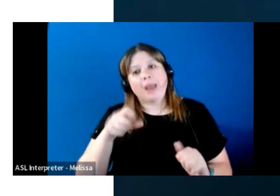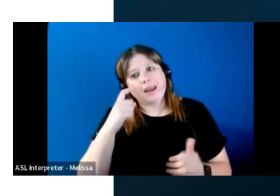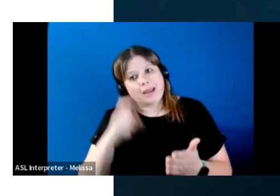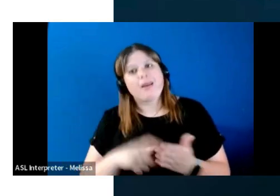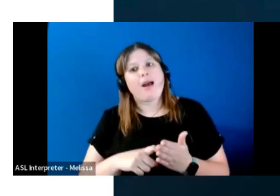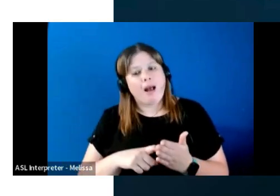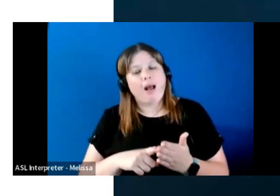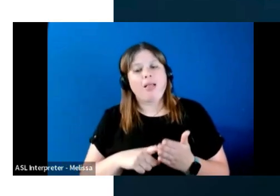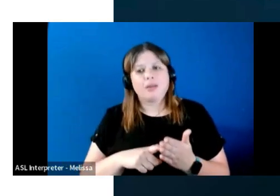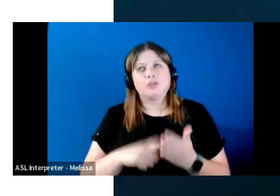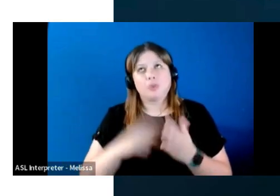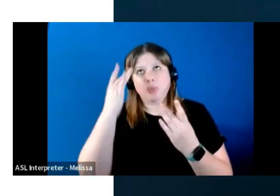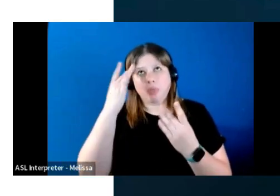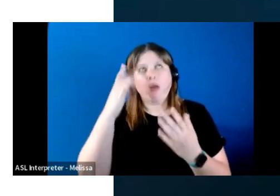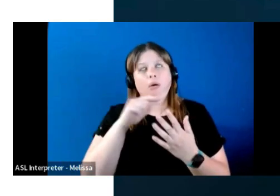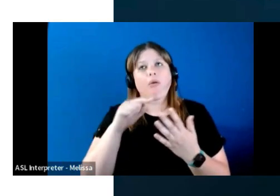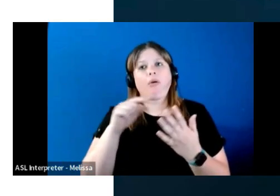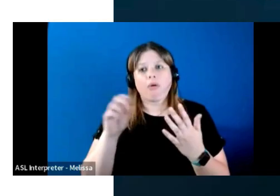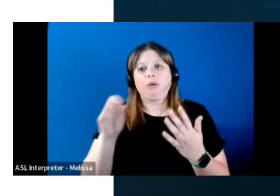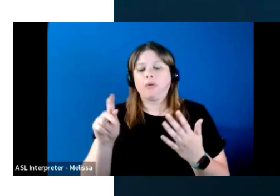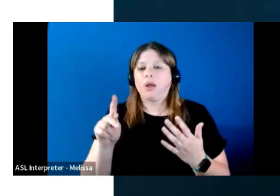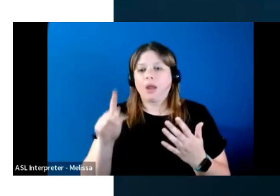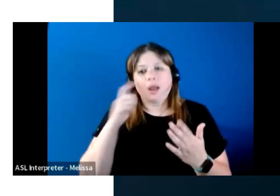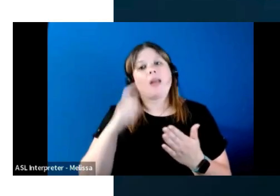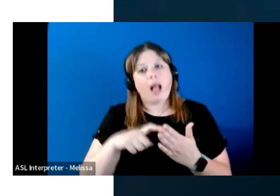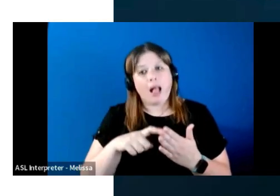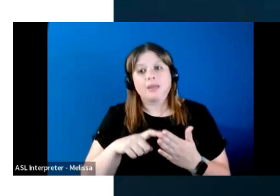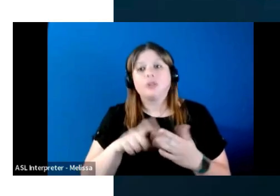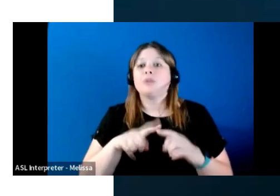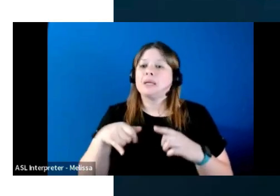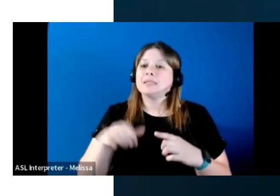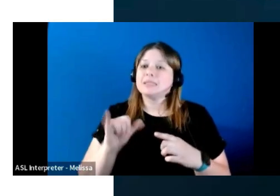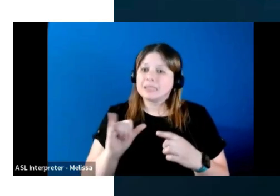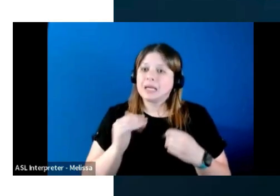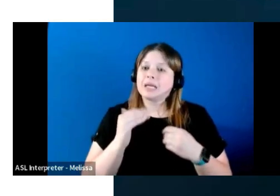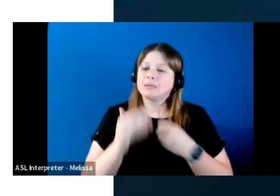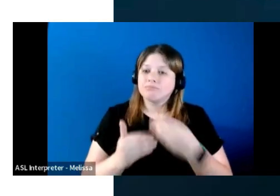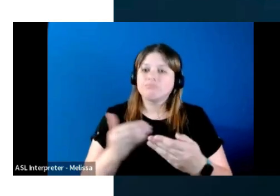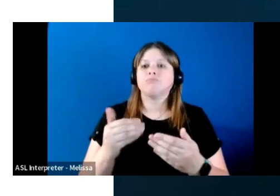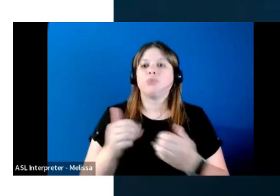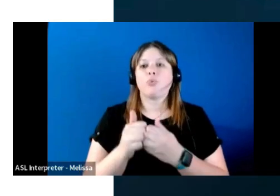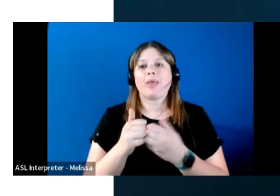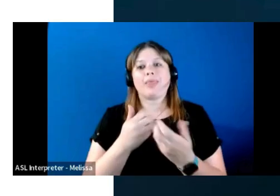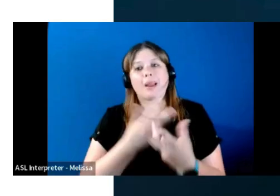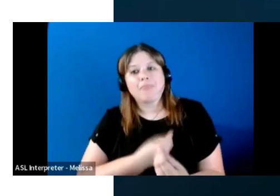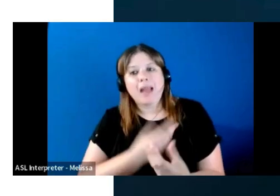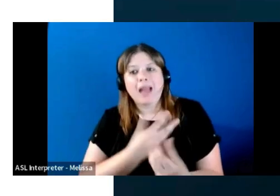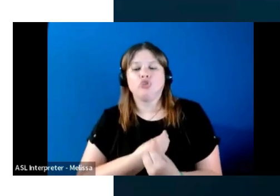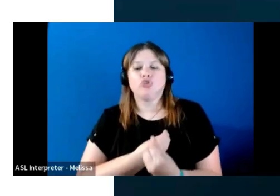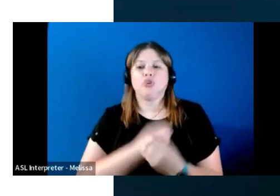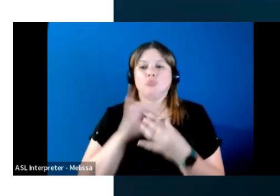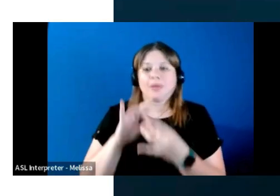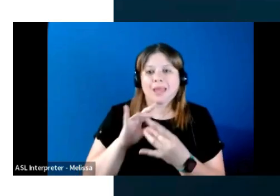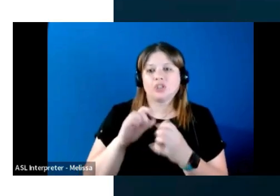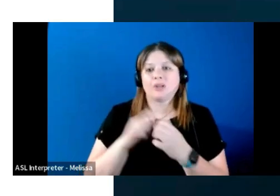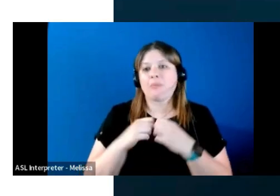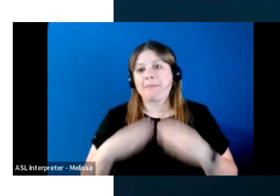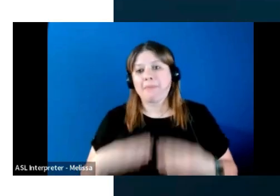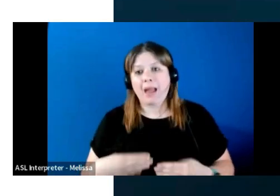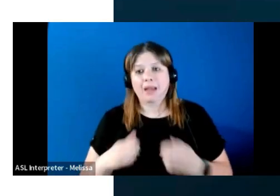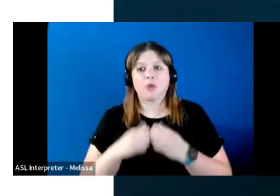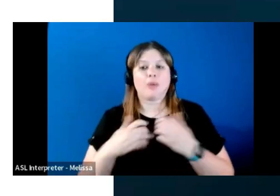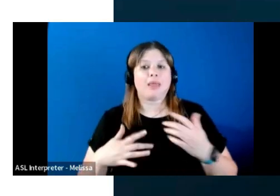and still move towards a sense of compassion and relationship with the body and pleasure. For